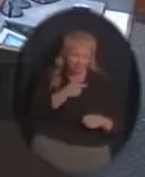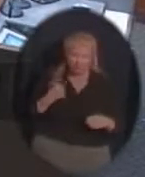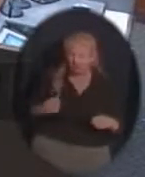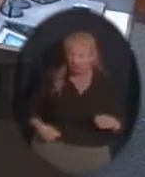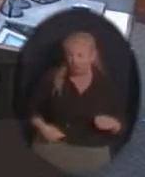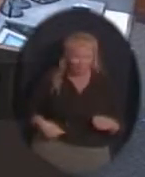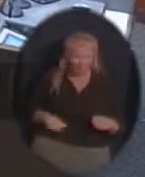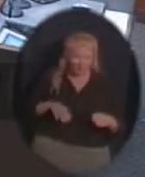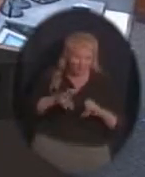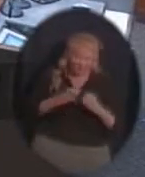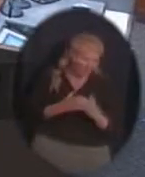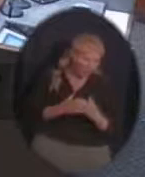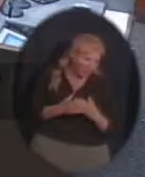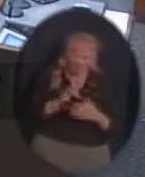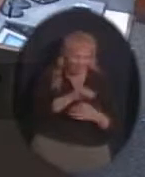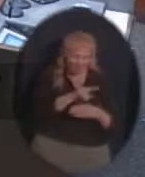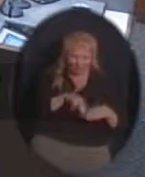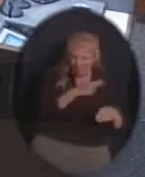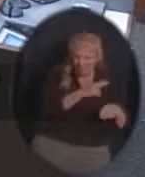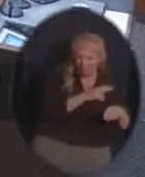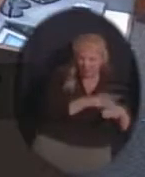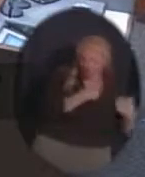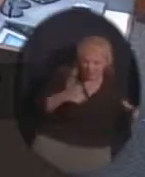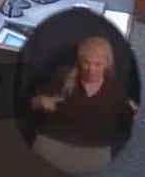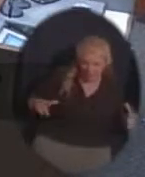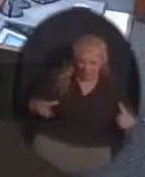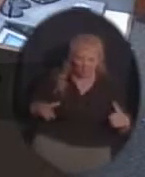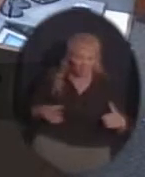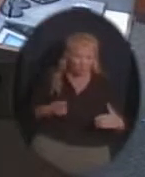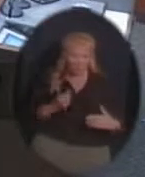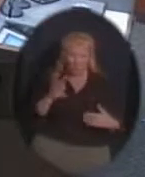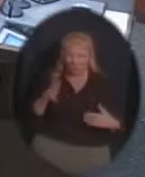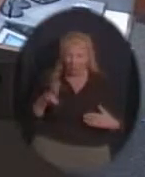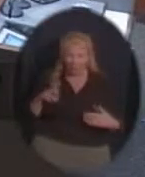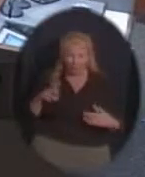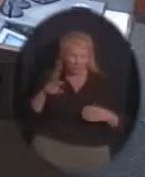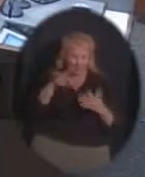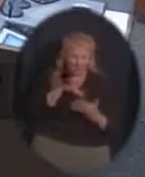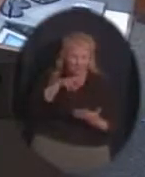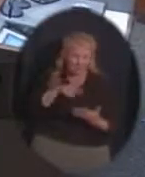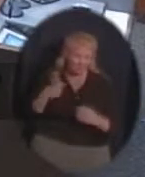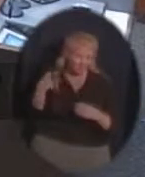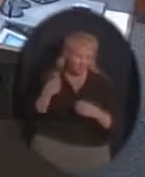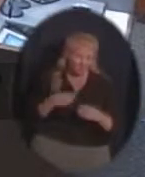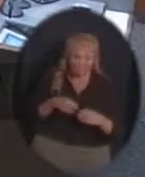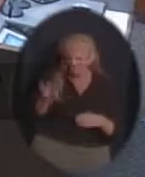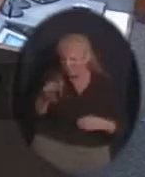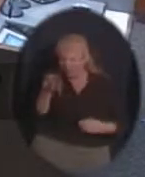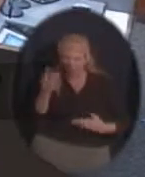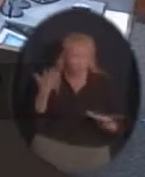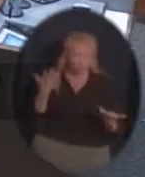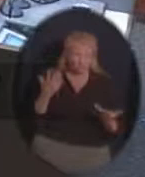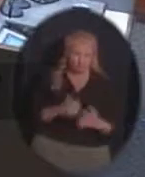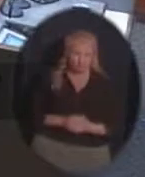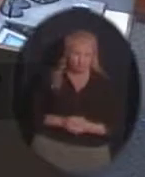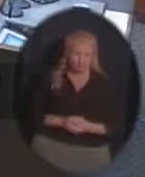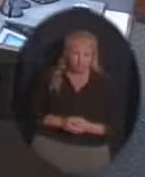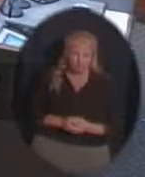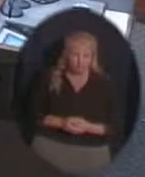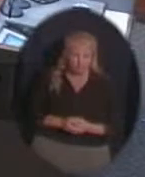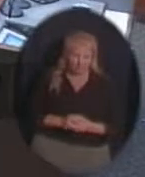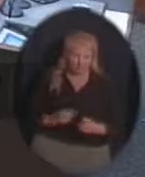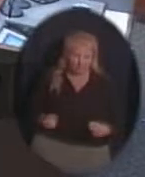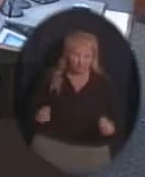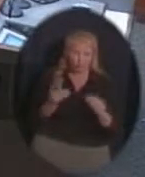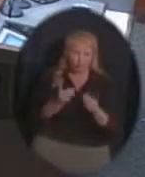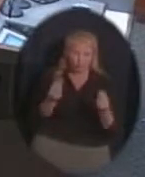advanced placement English, and be studying French or Spanish. And they're doing, I mean, there's a growing trend